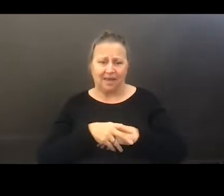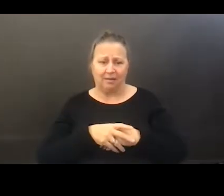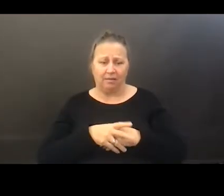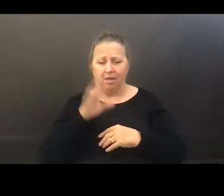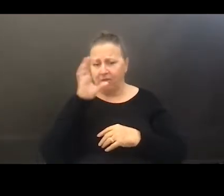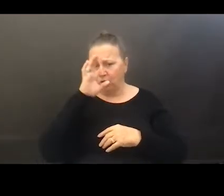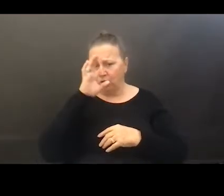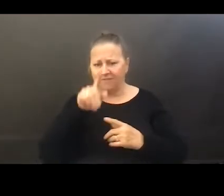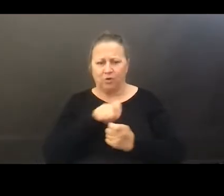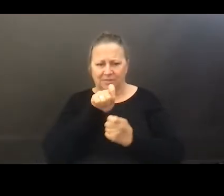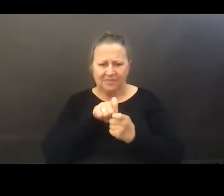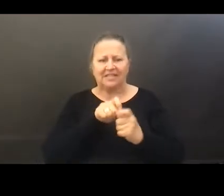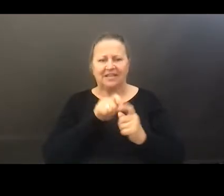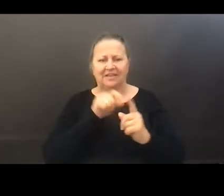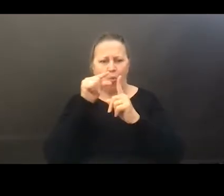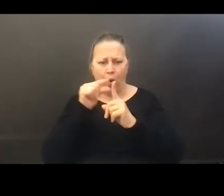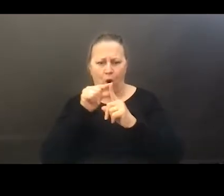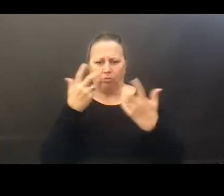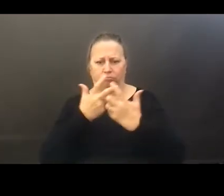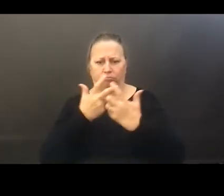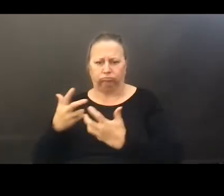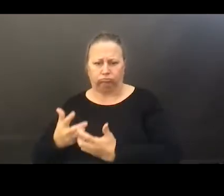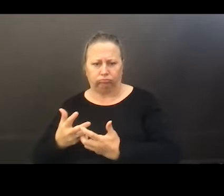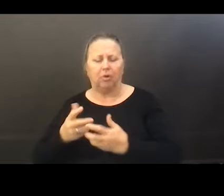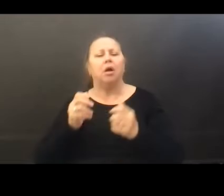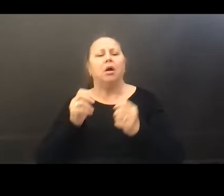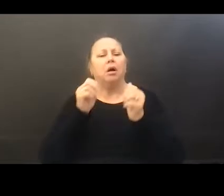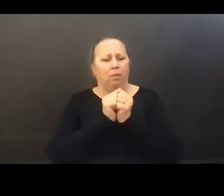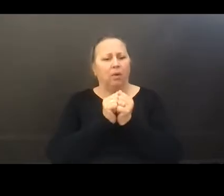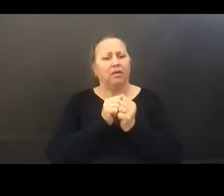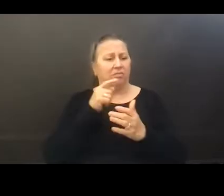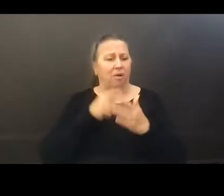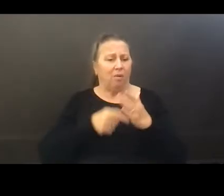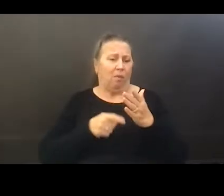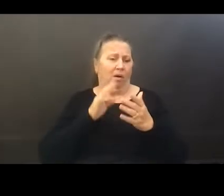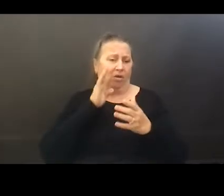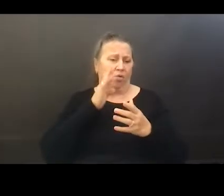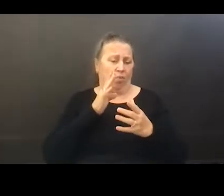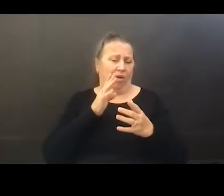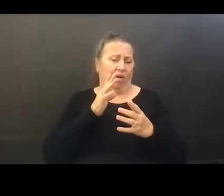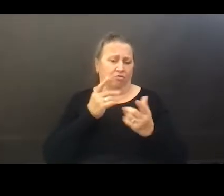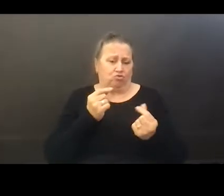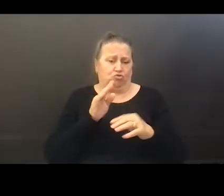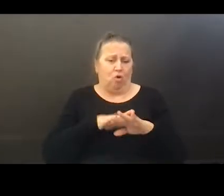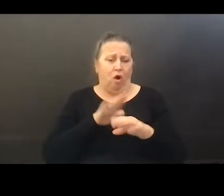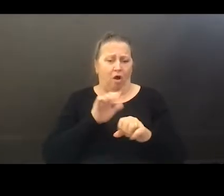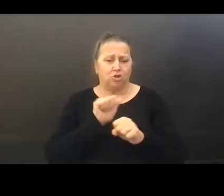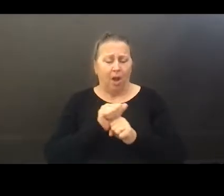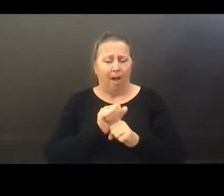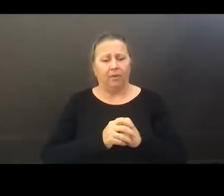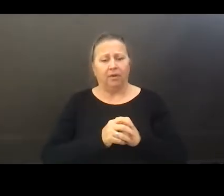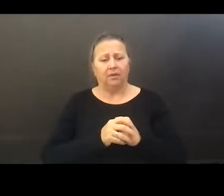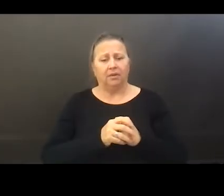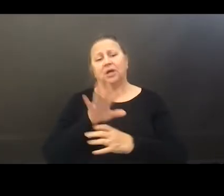those like words that align with what you're going to be doing with that new job. So 90% of